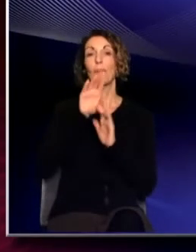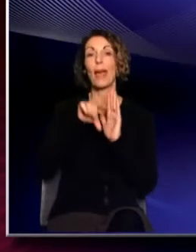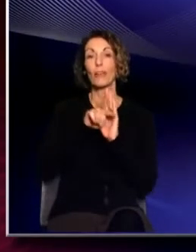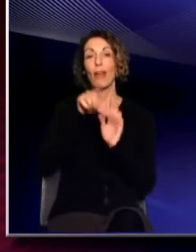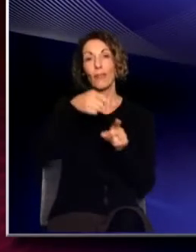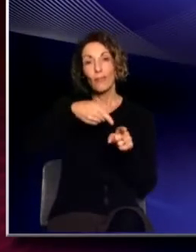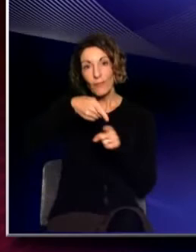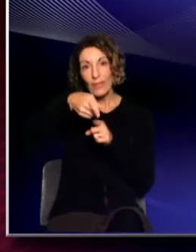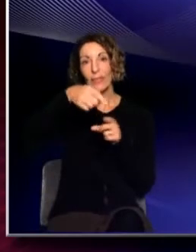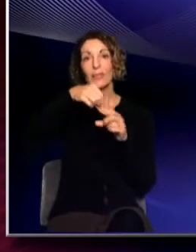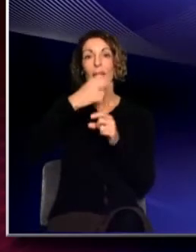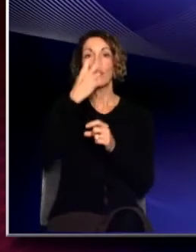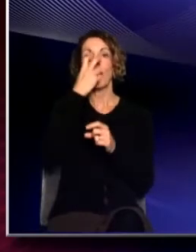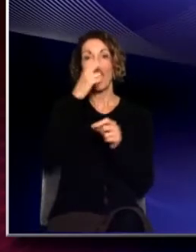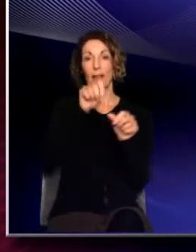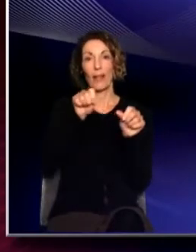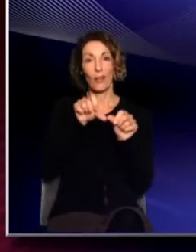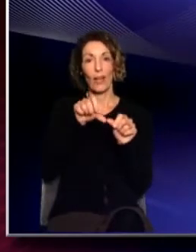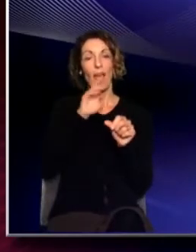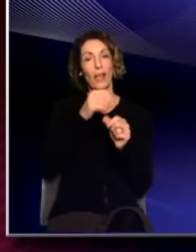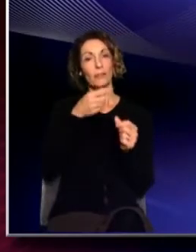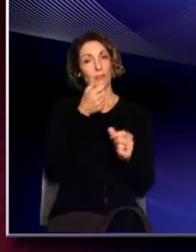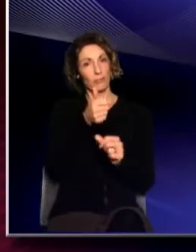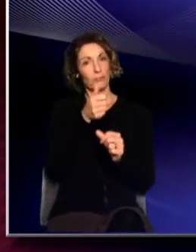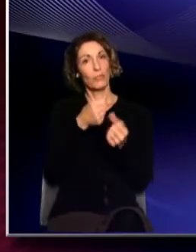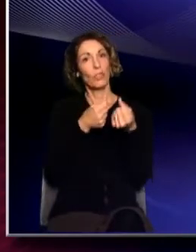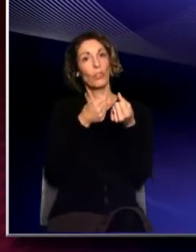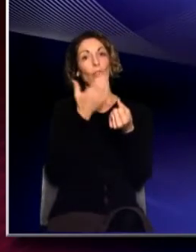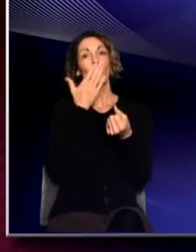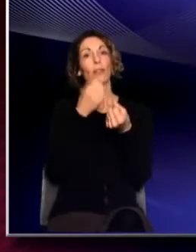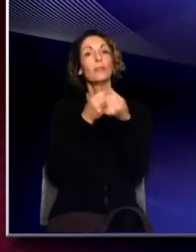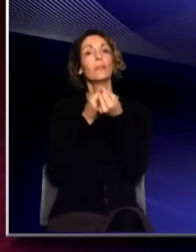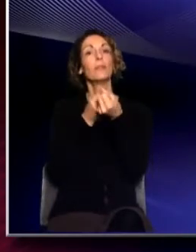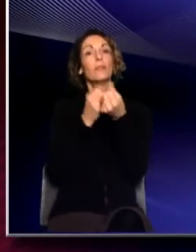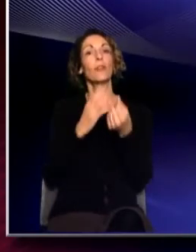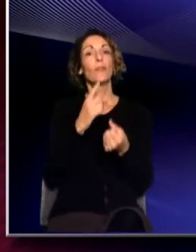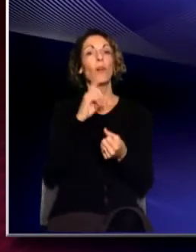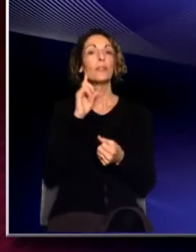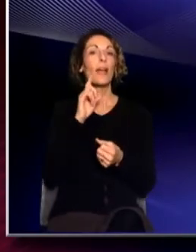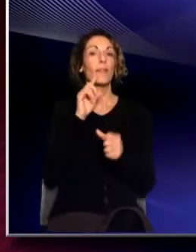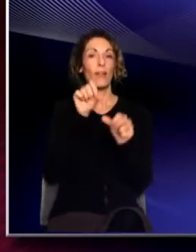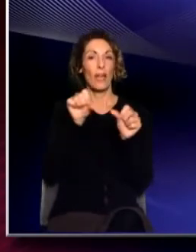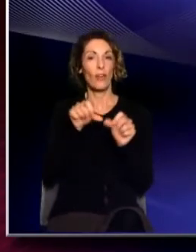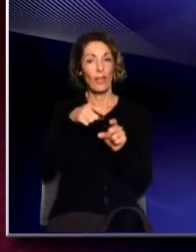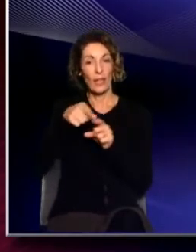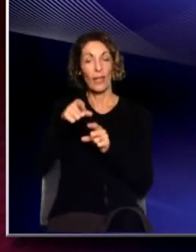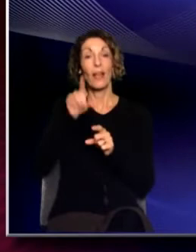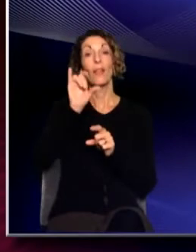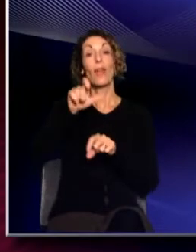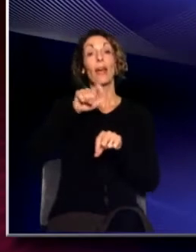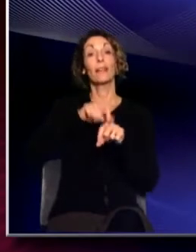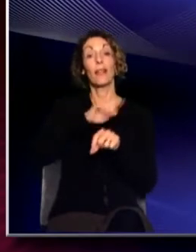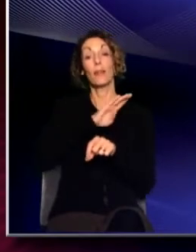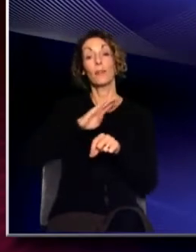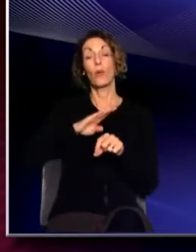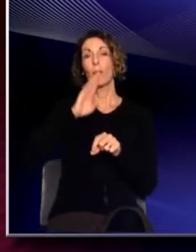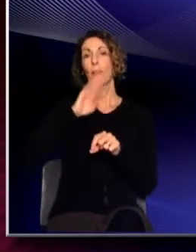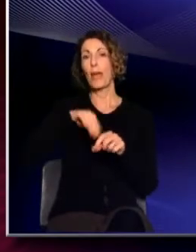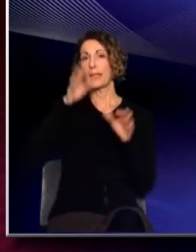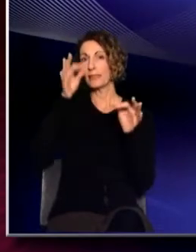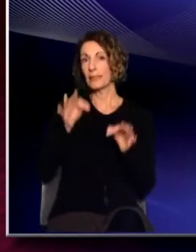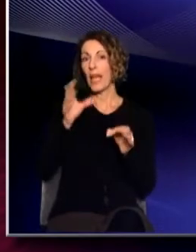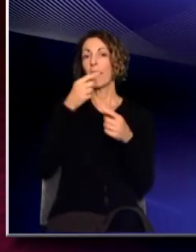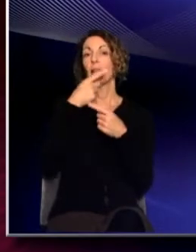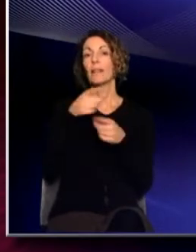blind area and a good advocate for the deaf area. The board made the bad decision and announced in the